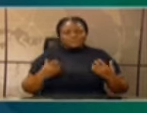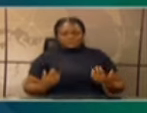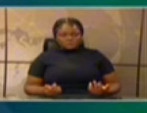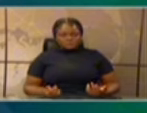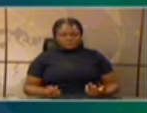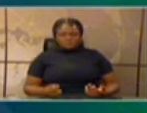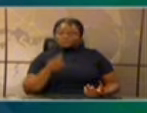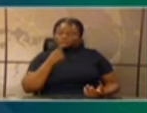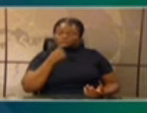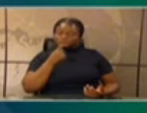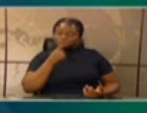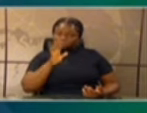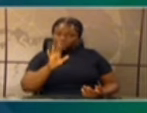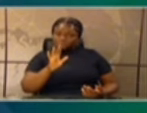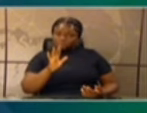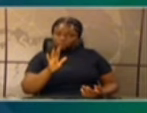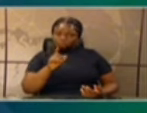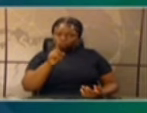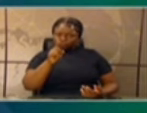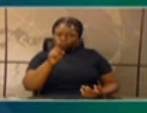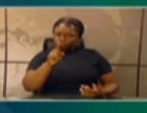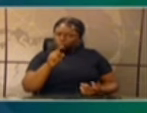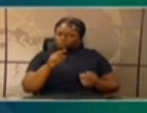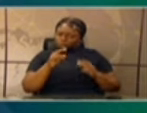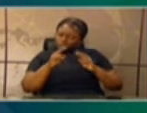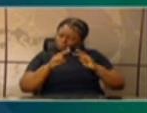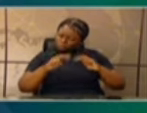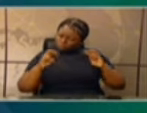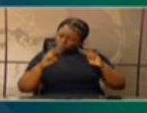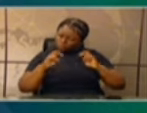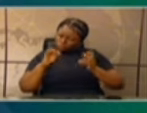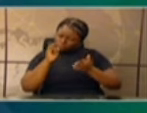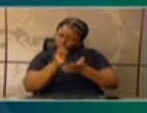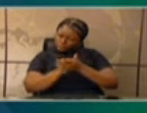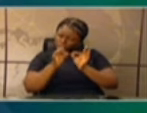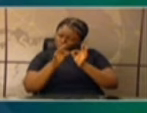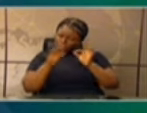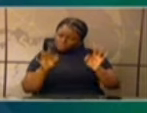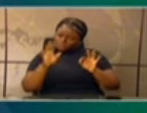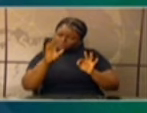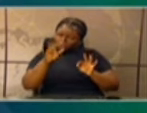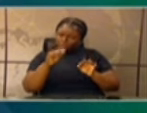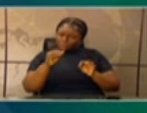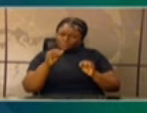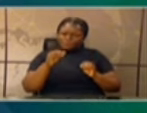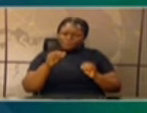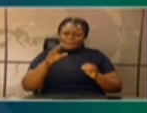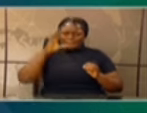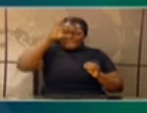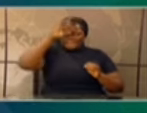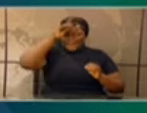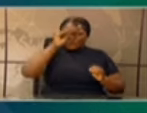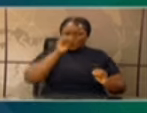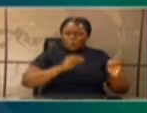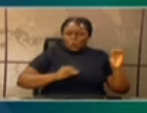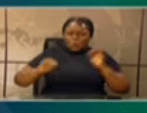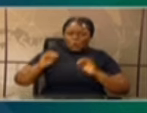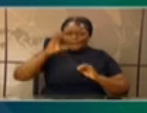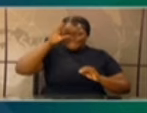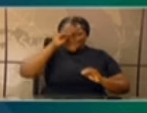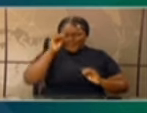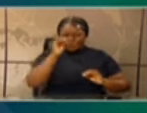eh? Ti, analyze that statement very well. Sir, obi for se, a meme more hey. Let us say, a meme